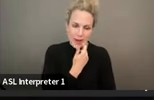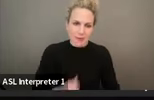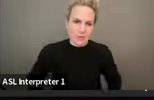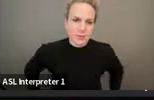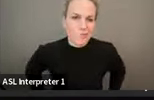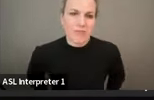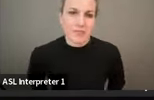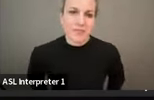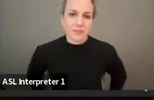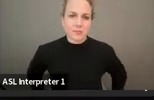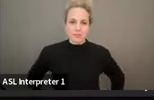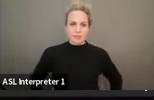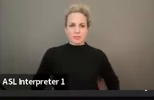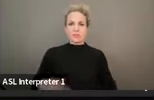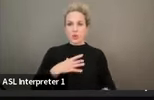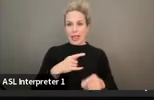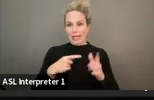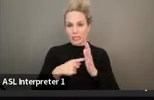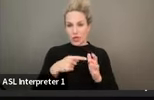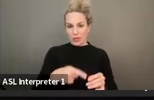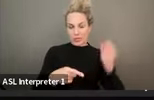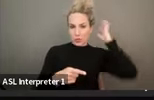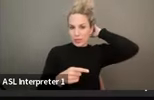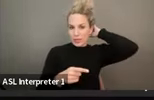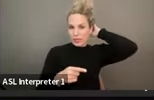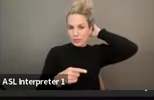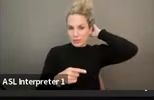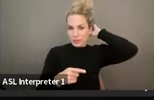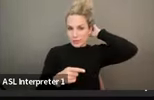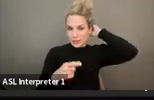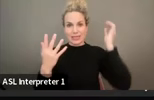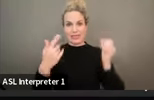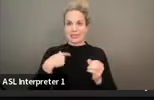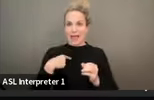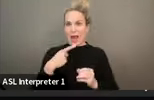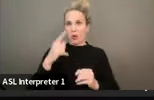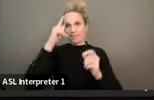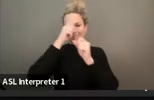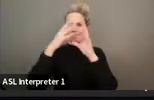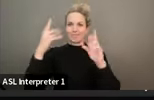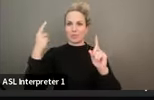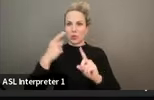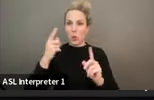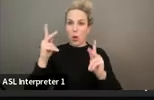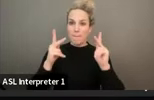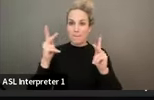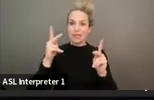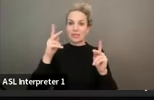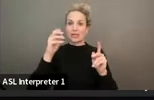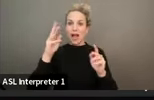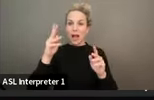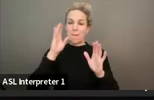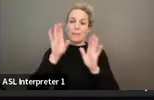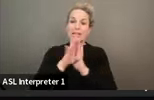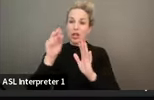So eventually, I like to kind of show this one. This is essentially what we're trying to get at. Pictures of people happily playing their games